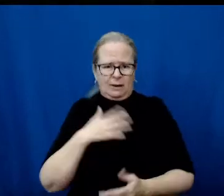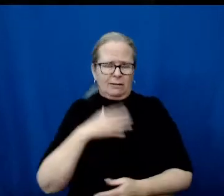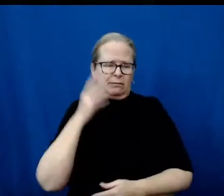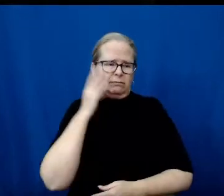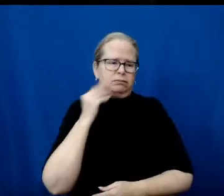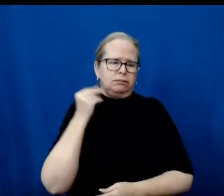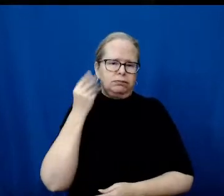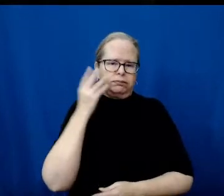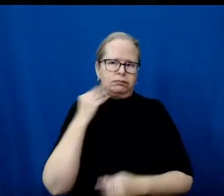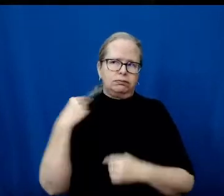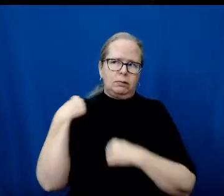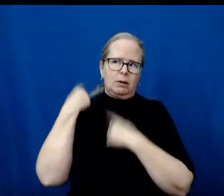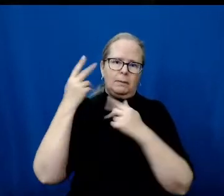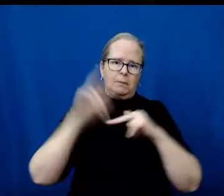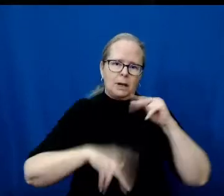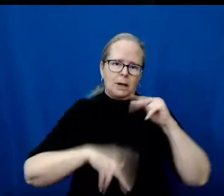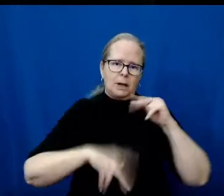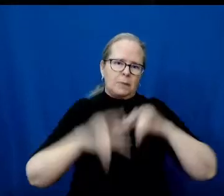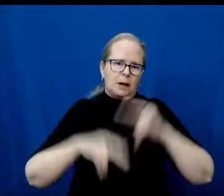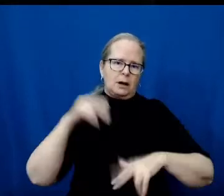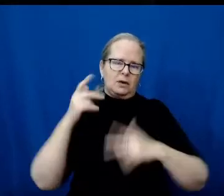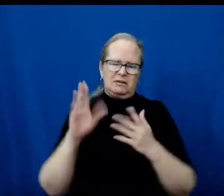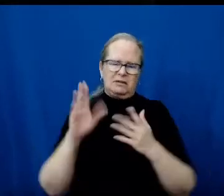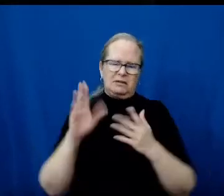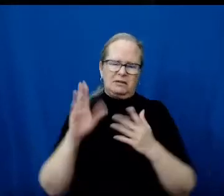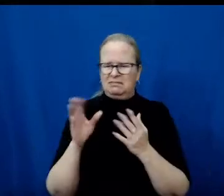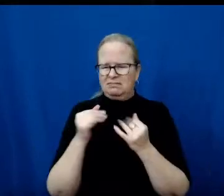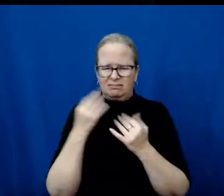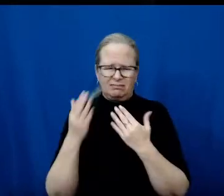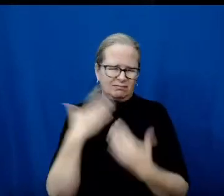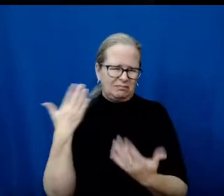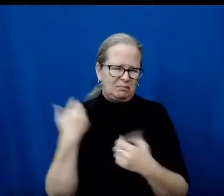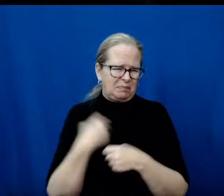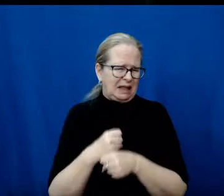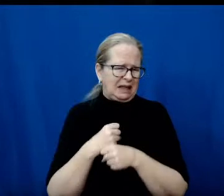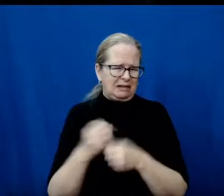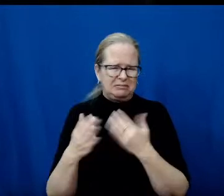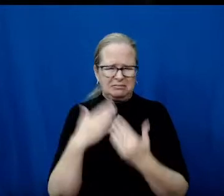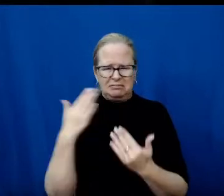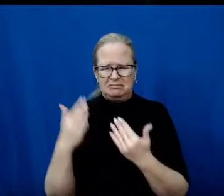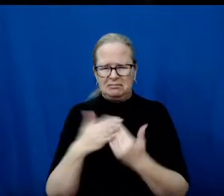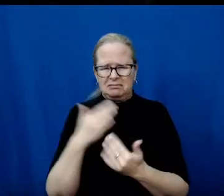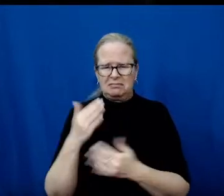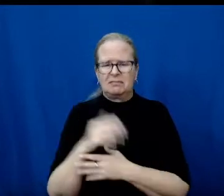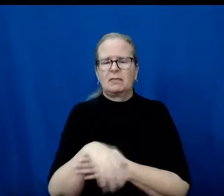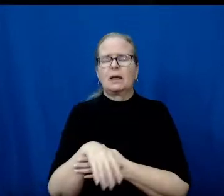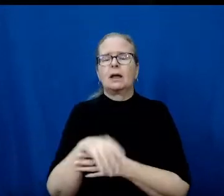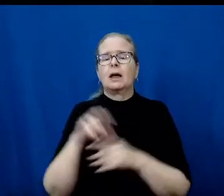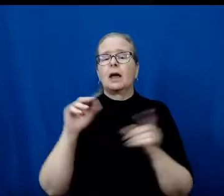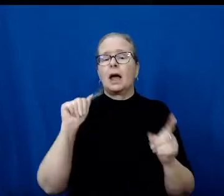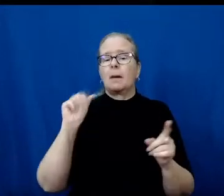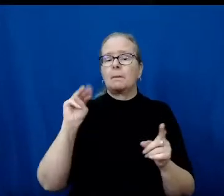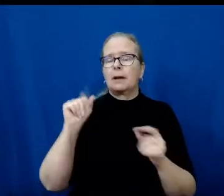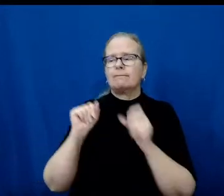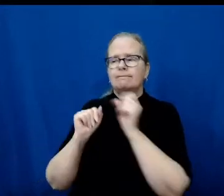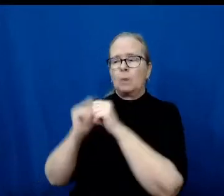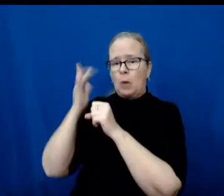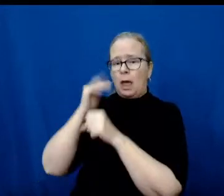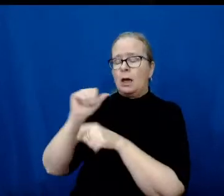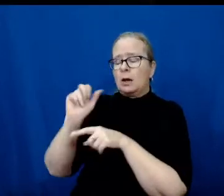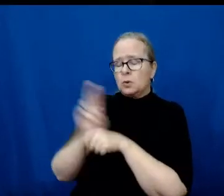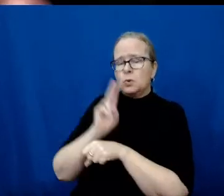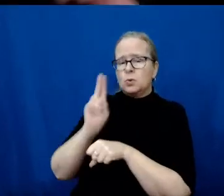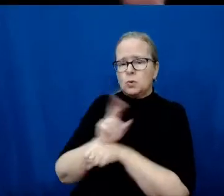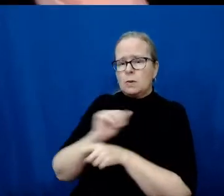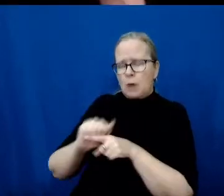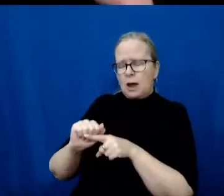to make. Yeah. And once you get practiced, I think I've done, you can do it in 20, 25 minutes. And once you start